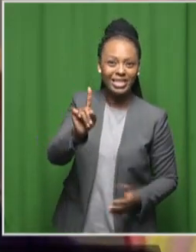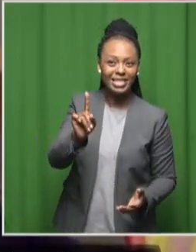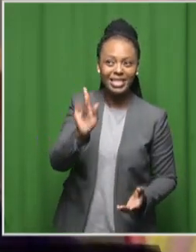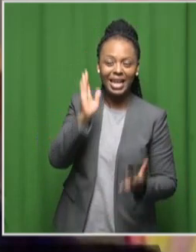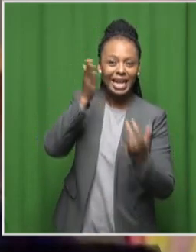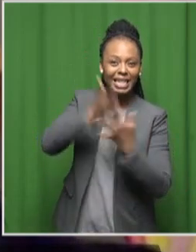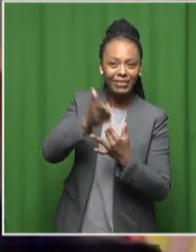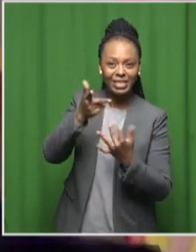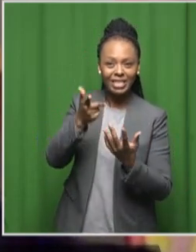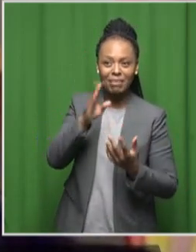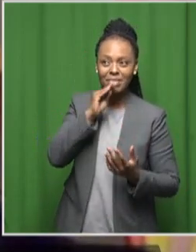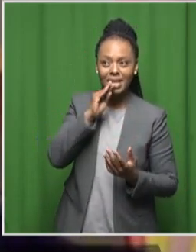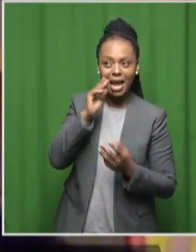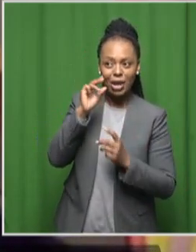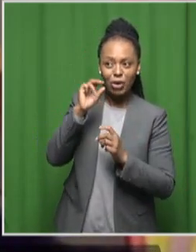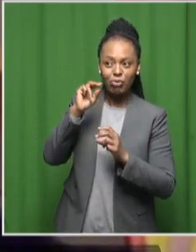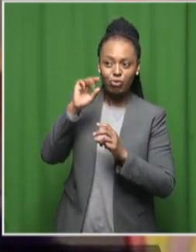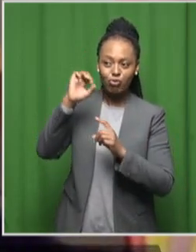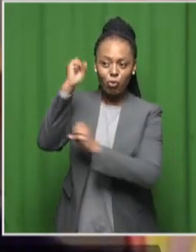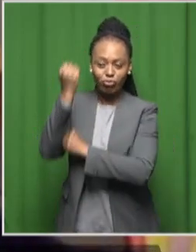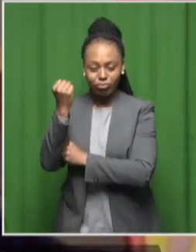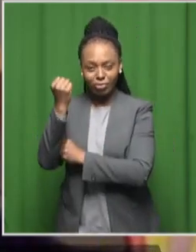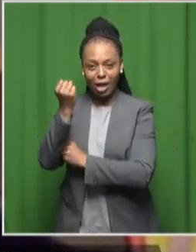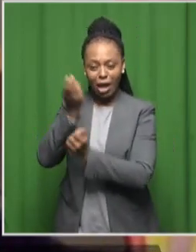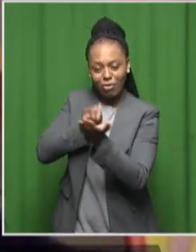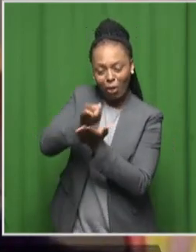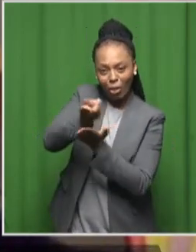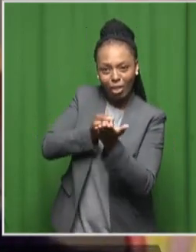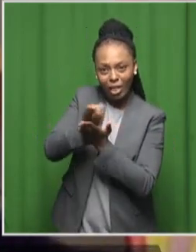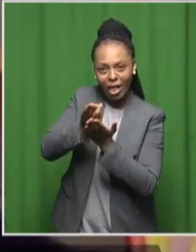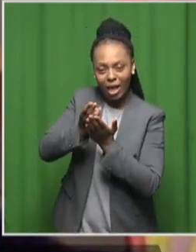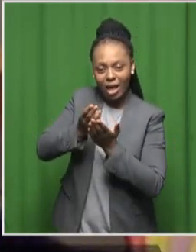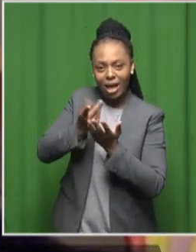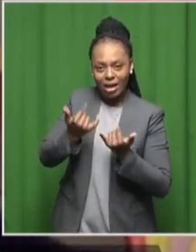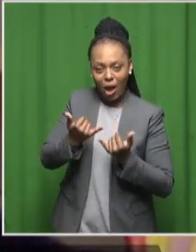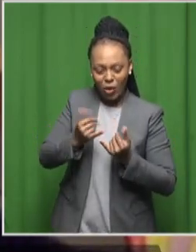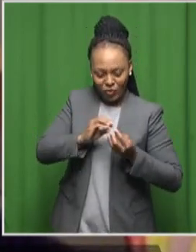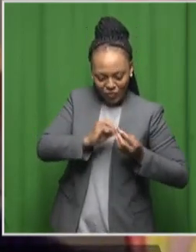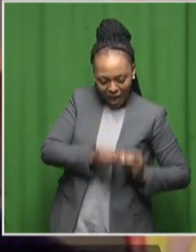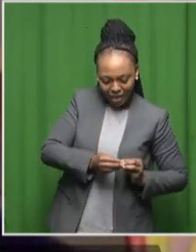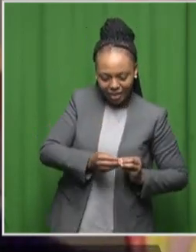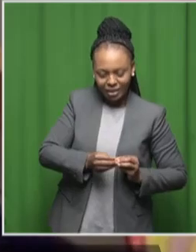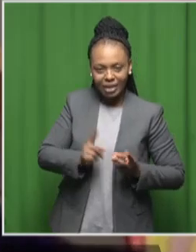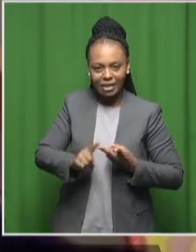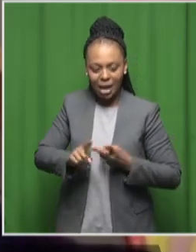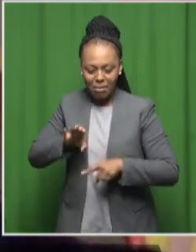Interventional radiology is a very, very new subspecialty.